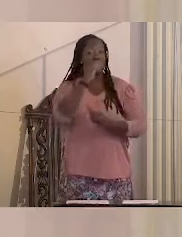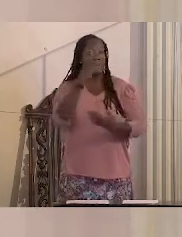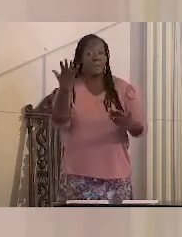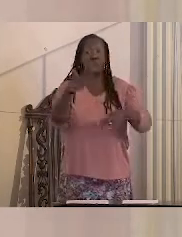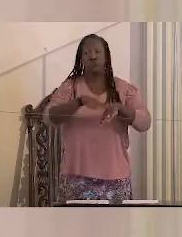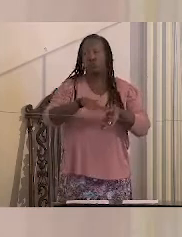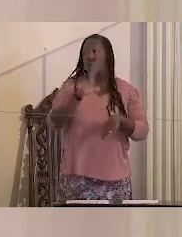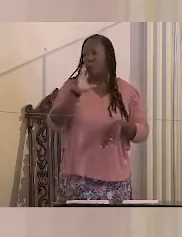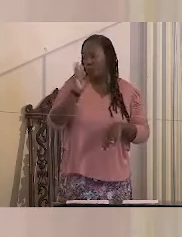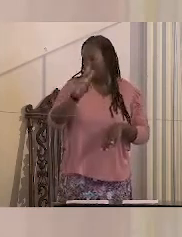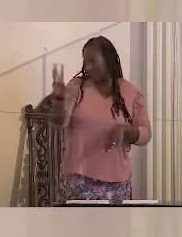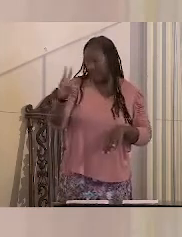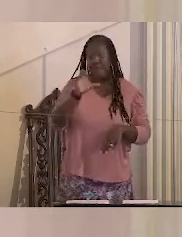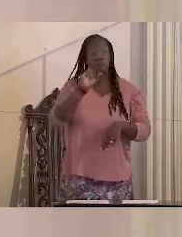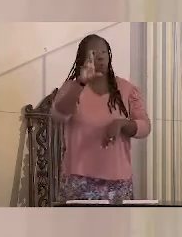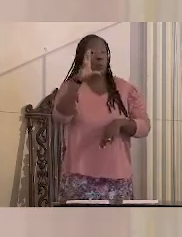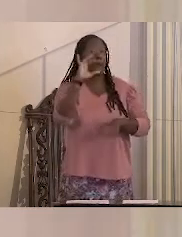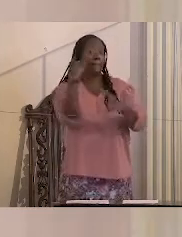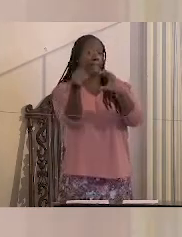in the e-newsletter.